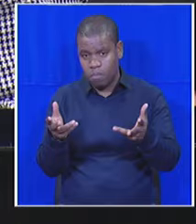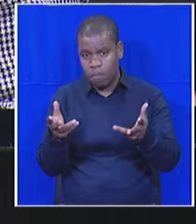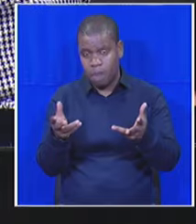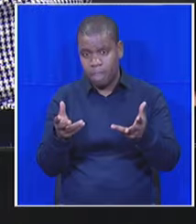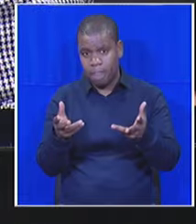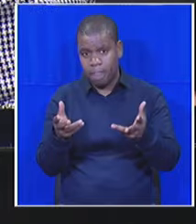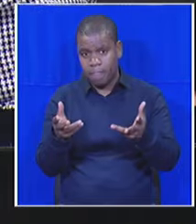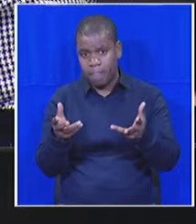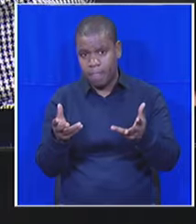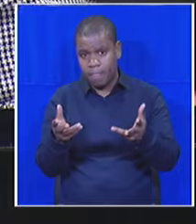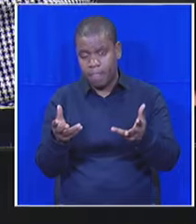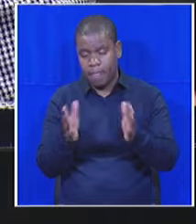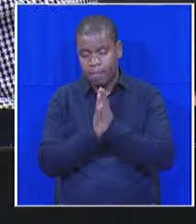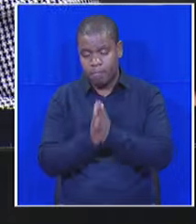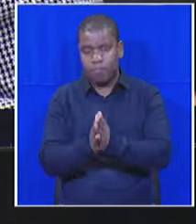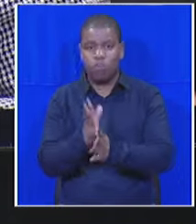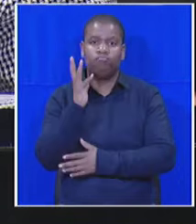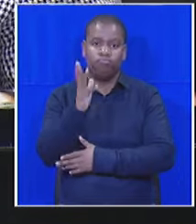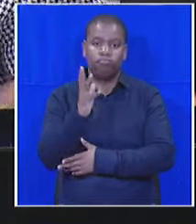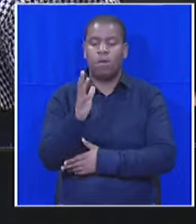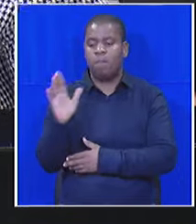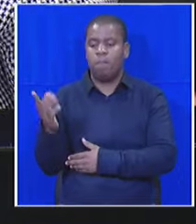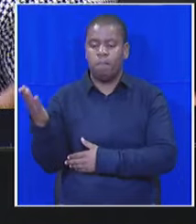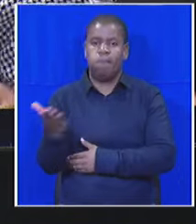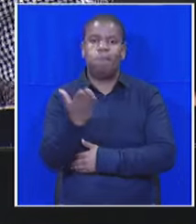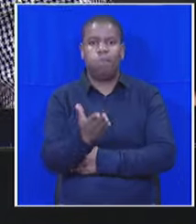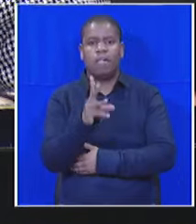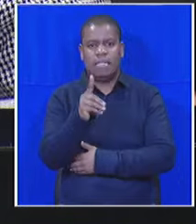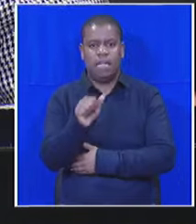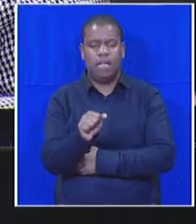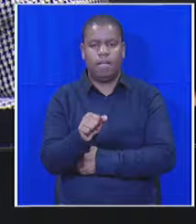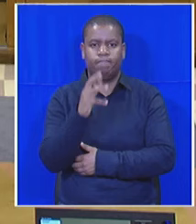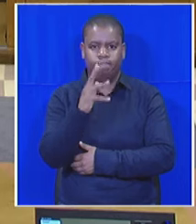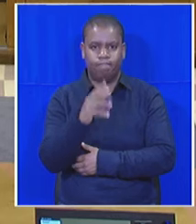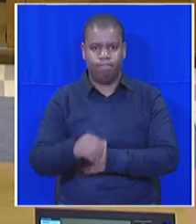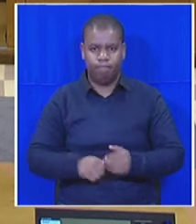But the declaration of vote have been requested. I will call the DA to take the podium.